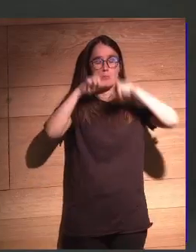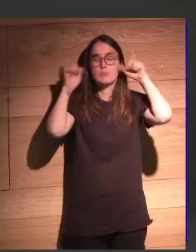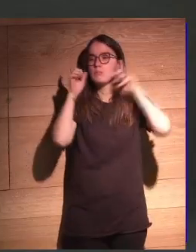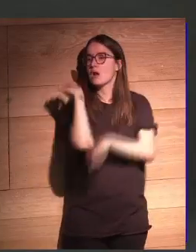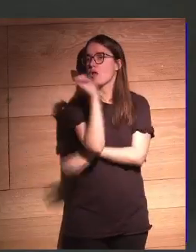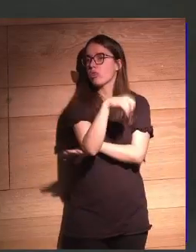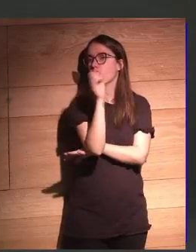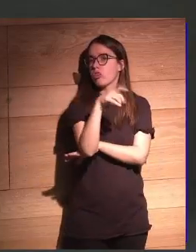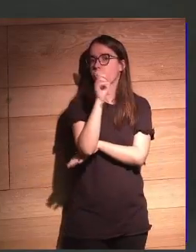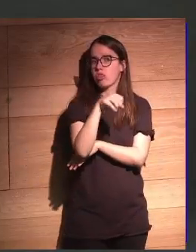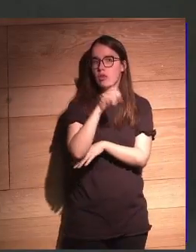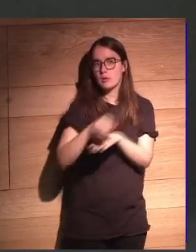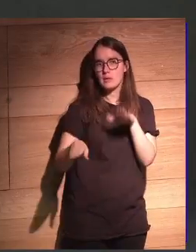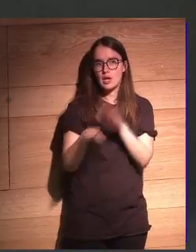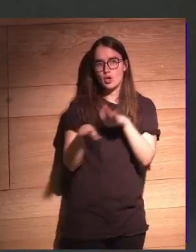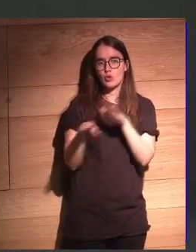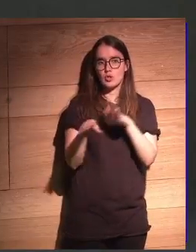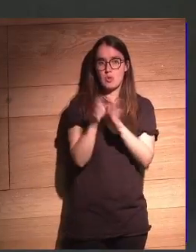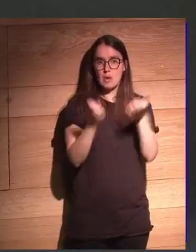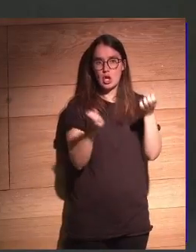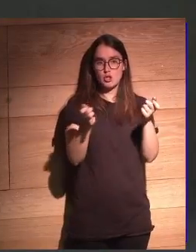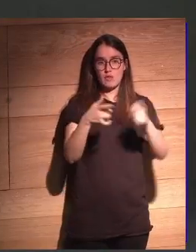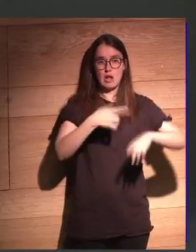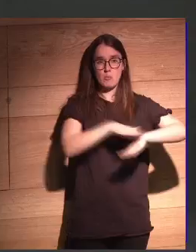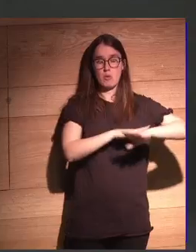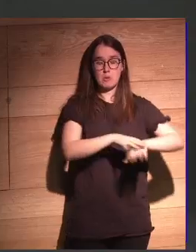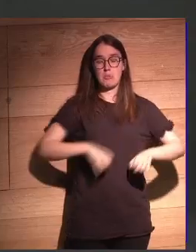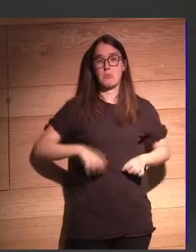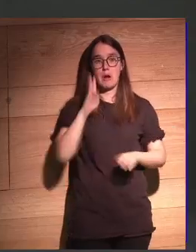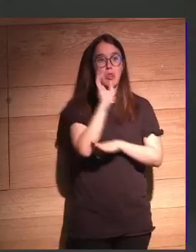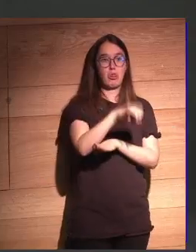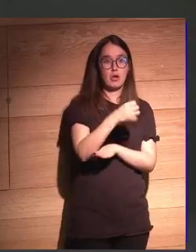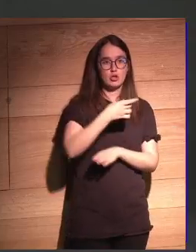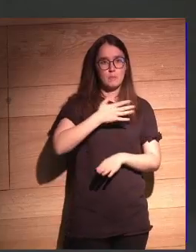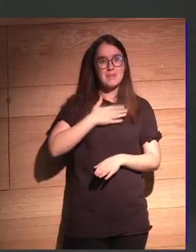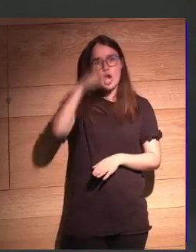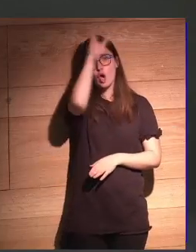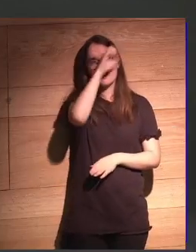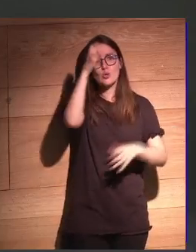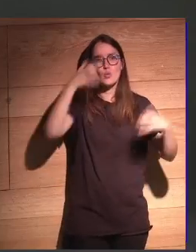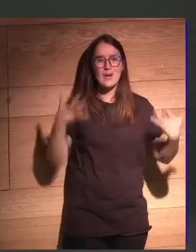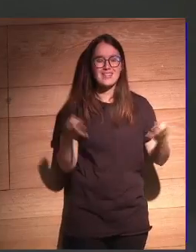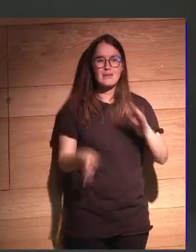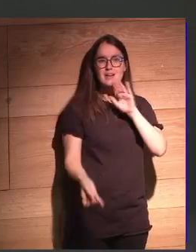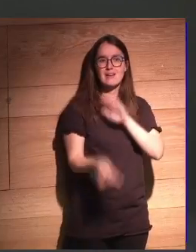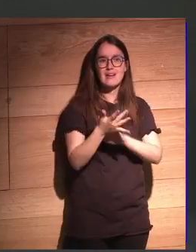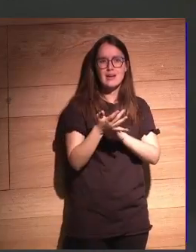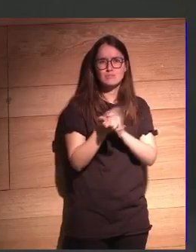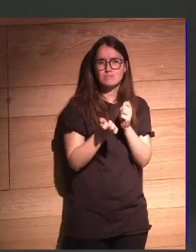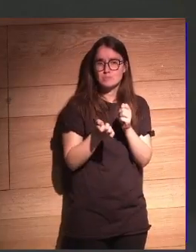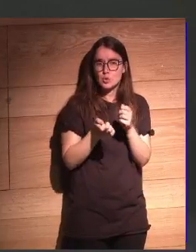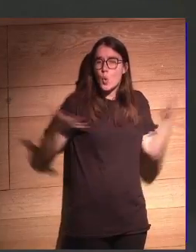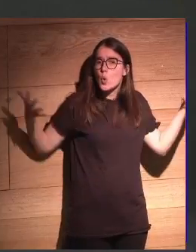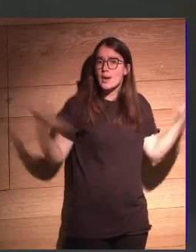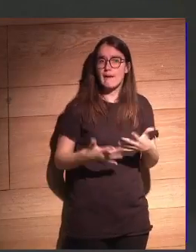it's worse still. Maybe we are realizing it, but we are being blindfolded voluntarily, so we don't see what's going on. So, in